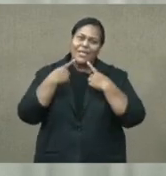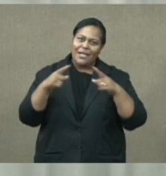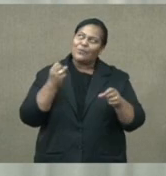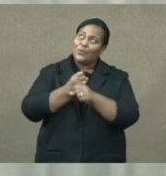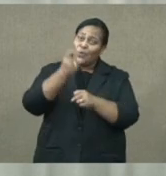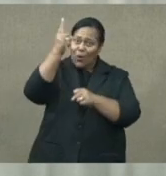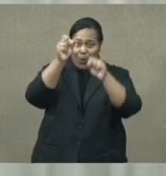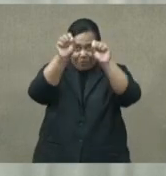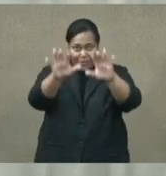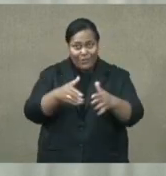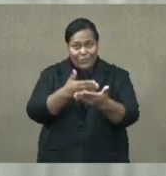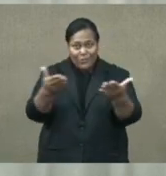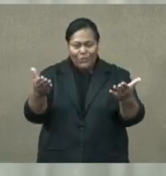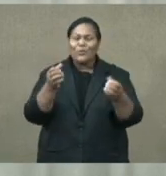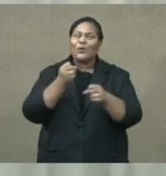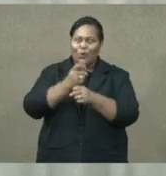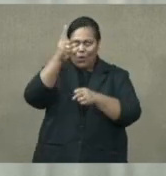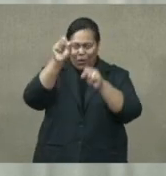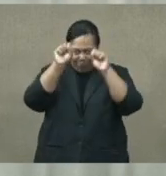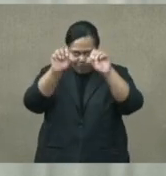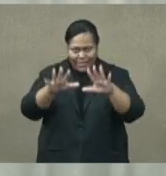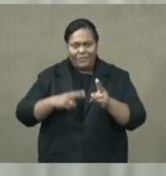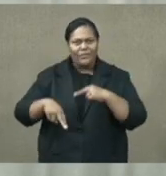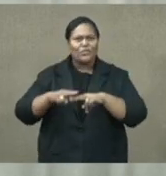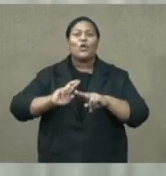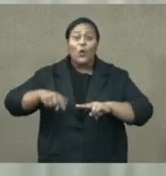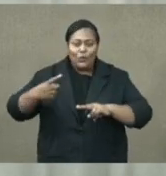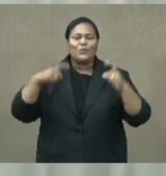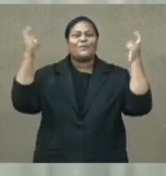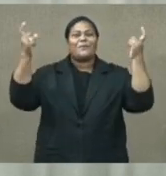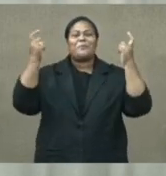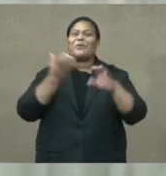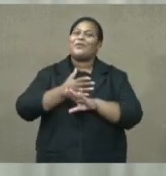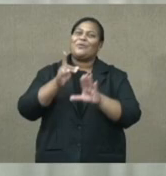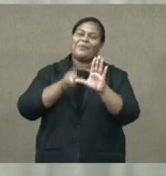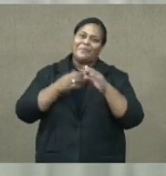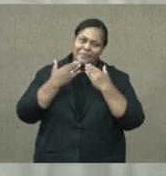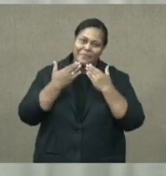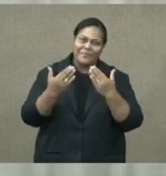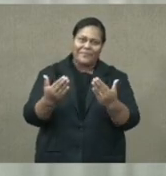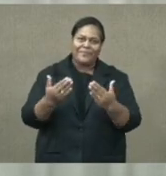you, God bless Fiji, continue to celebrate the new year with Nawalewa.